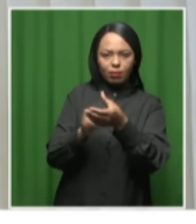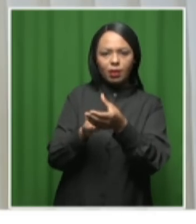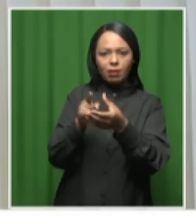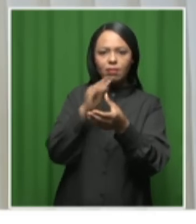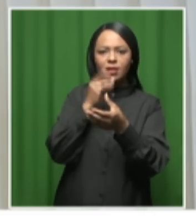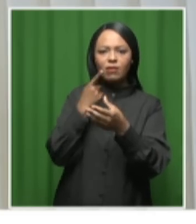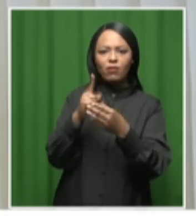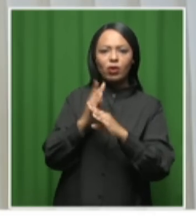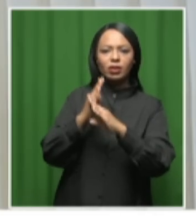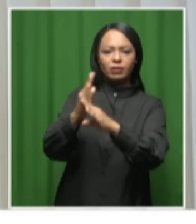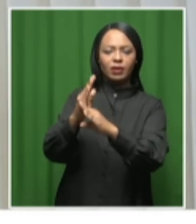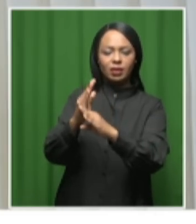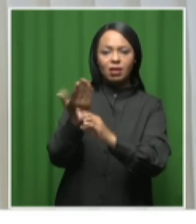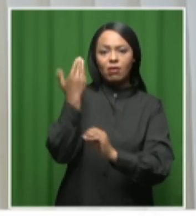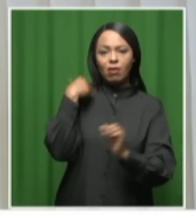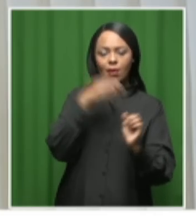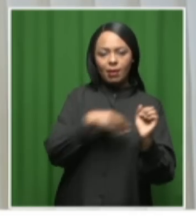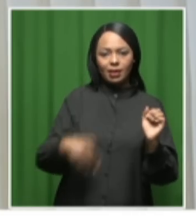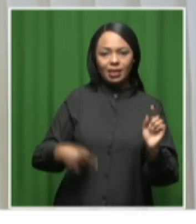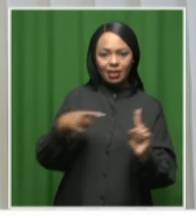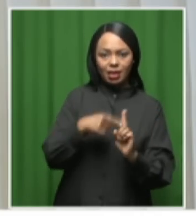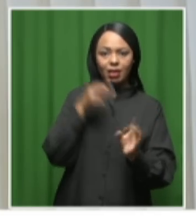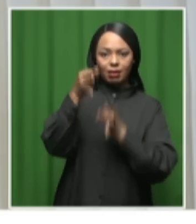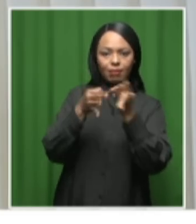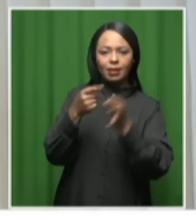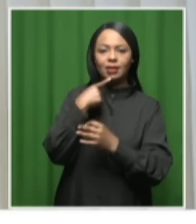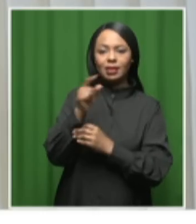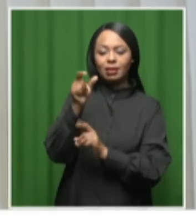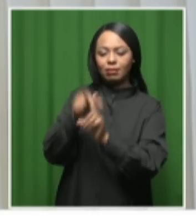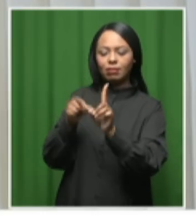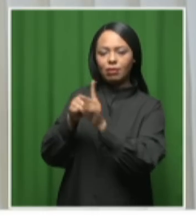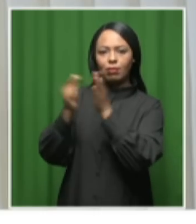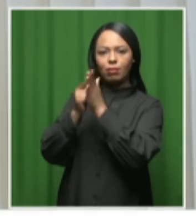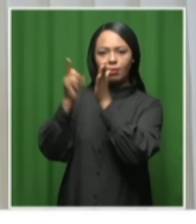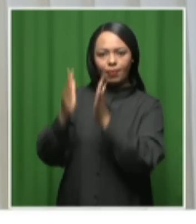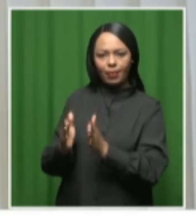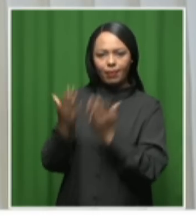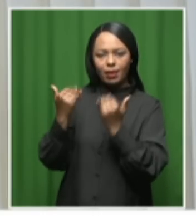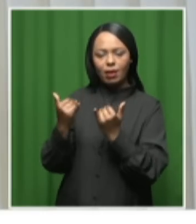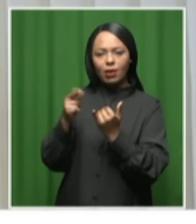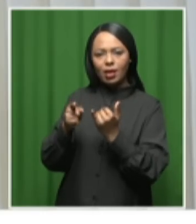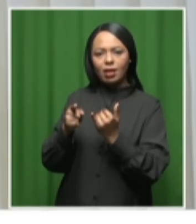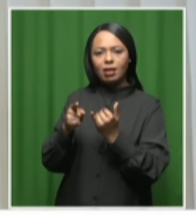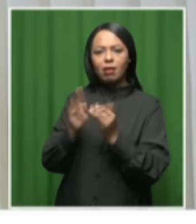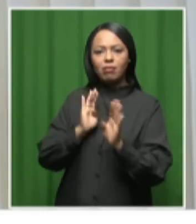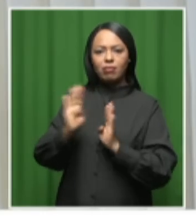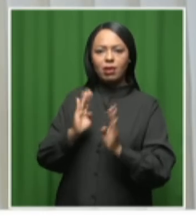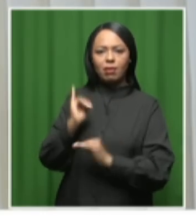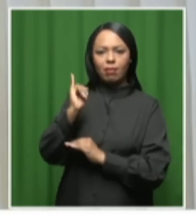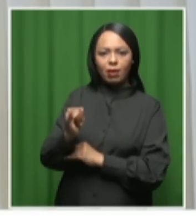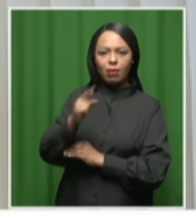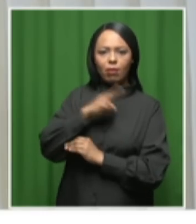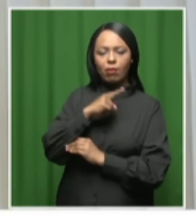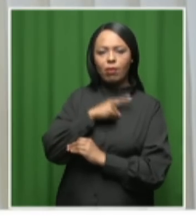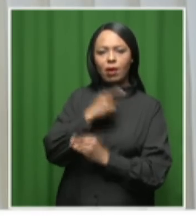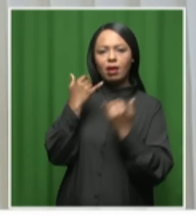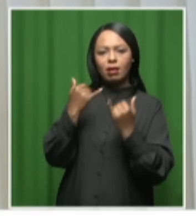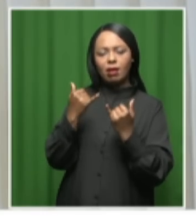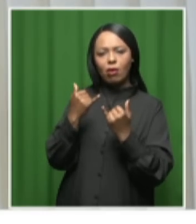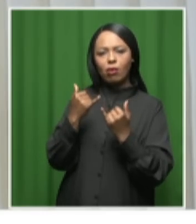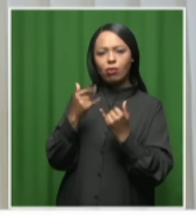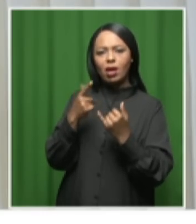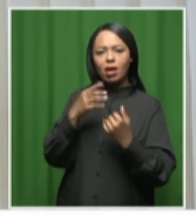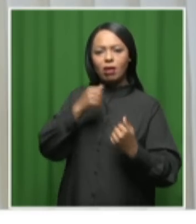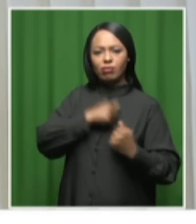defense. Now, what the former president is saying, Advocate Downer, in the way in which you conducted yourself by providing information or allegedly conducting